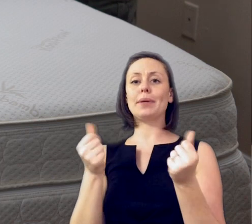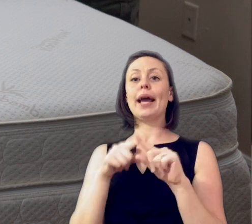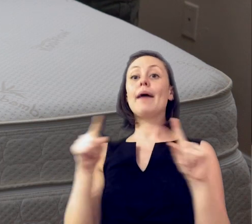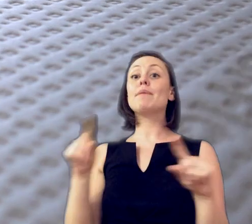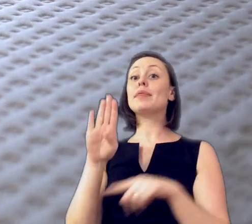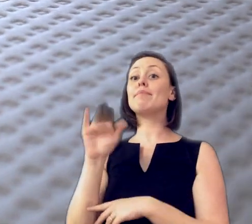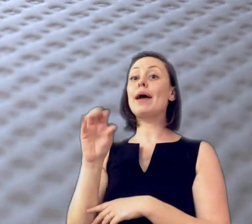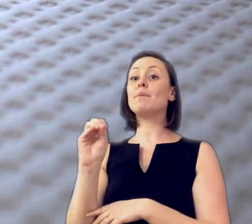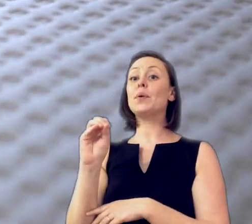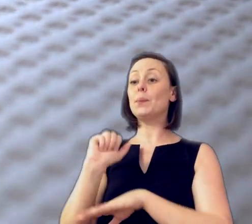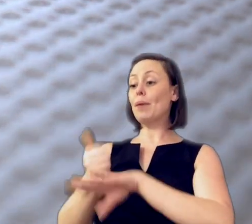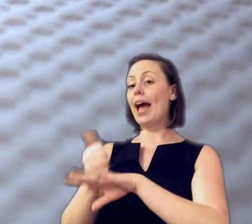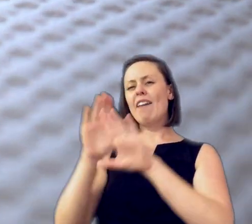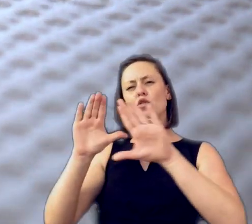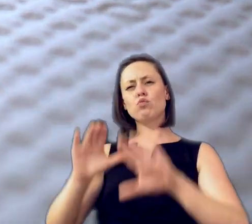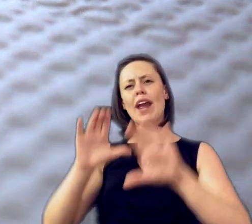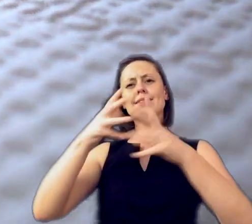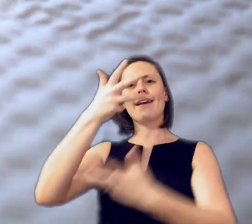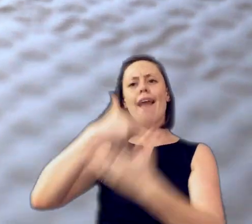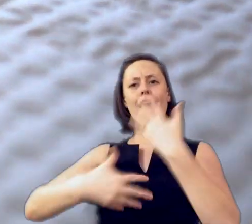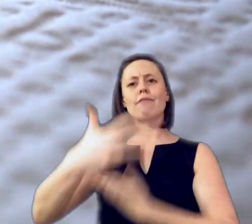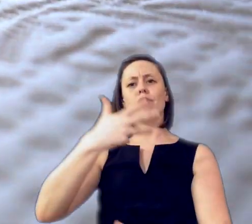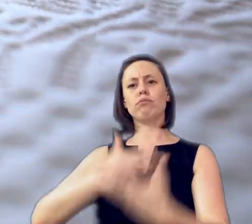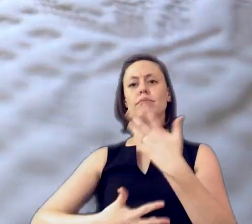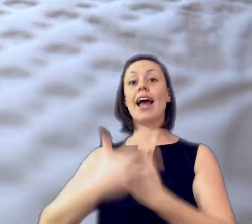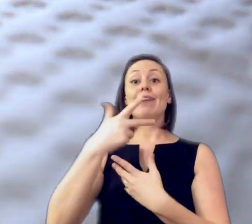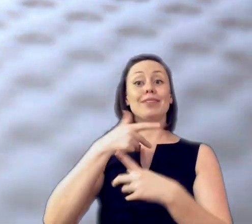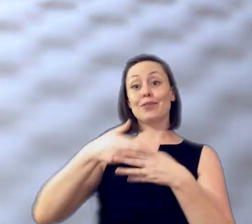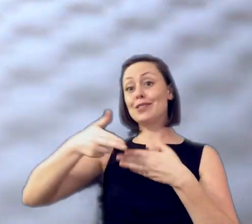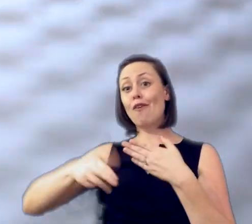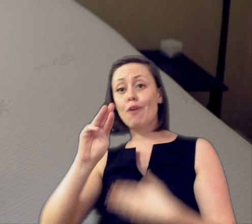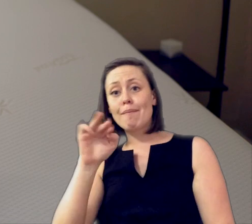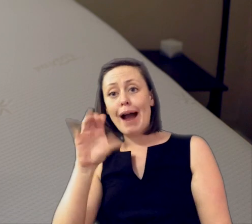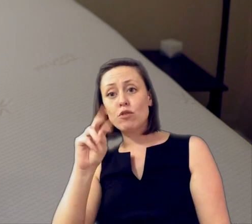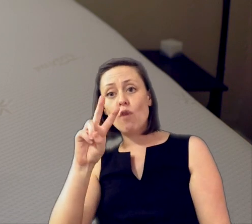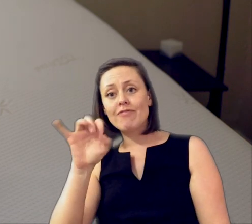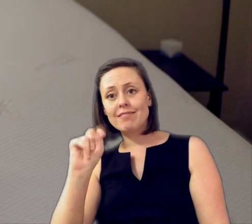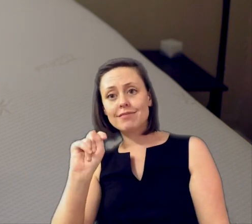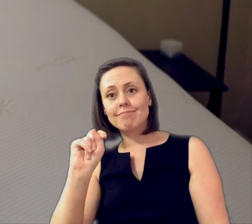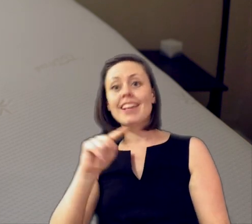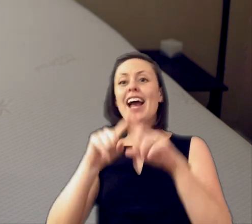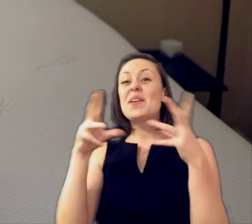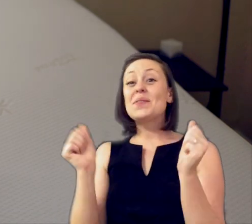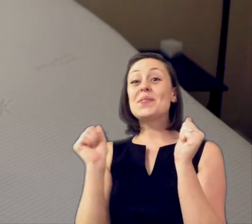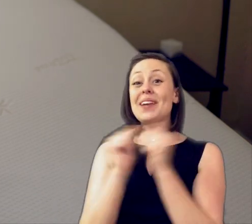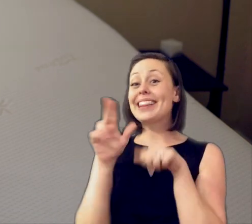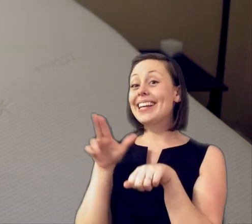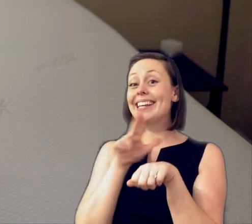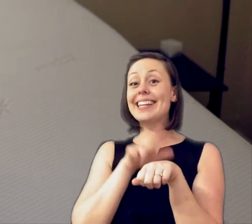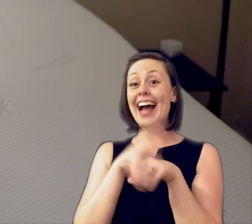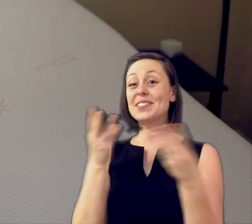Bamboo-based materials offer great airflow as a result of micro-venting. Combine that with its natural